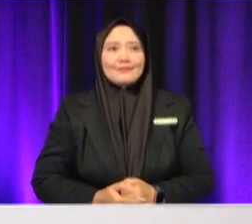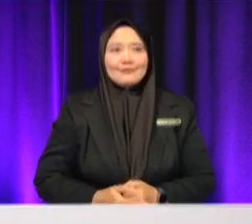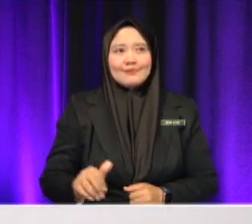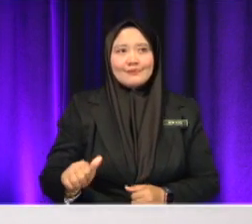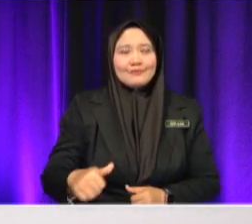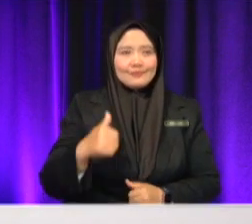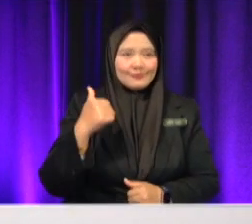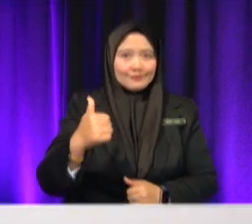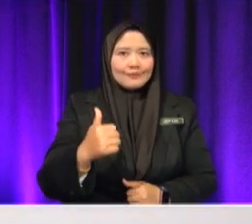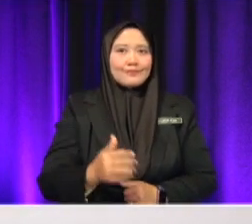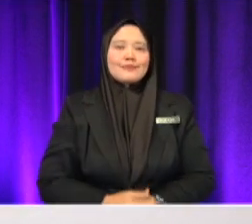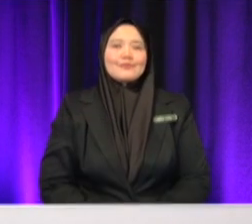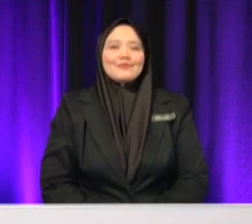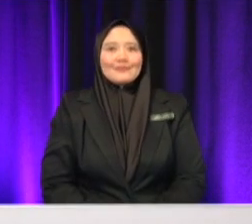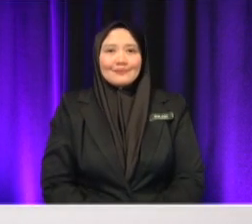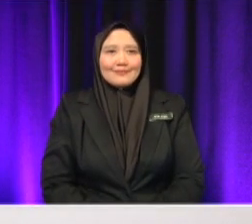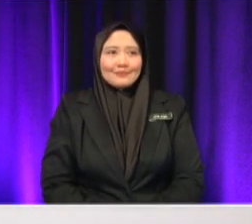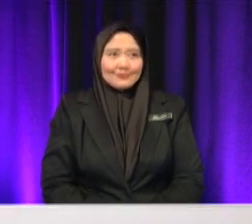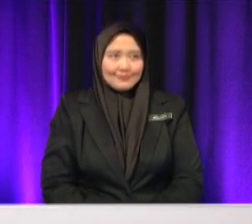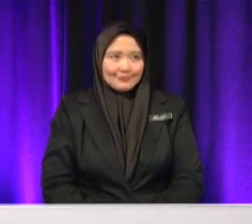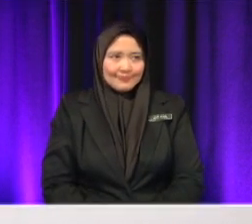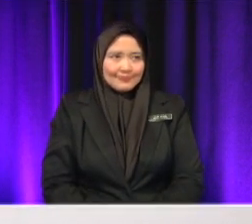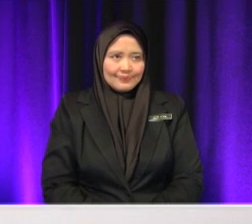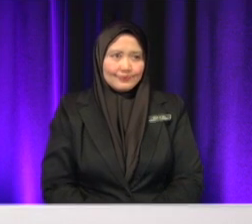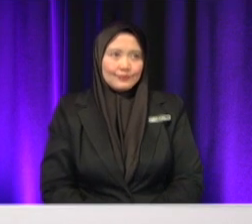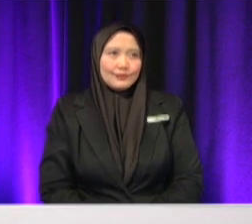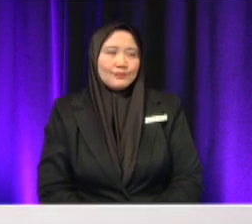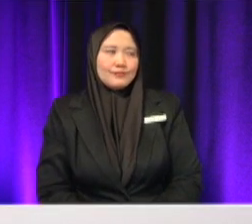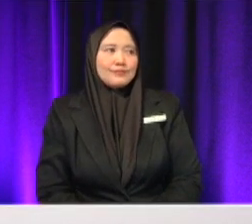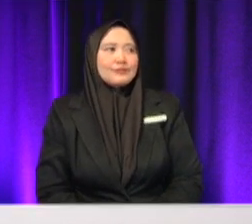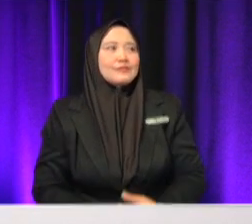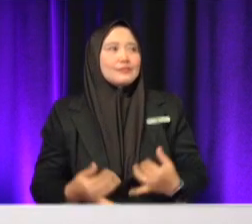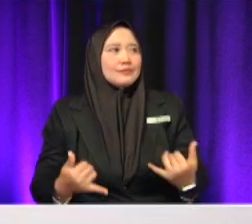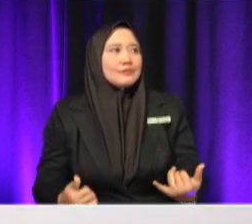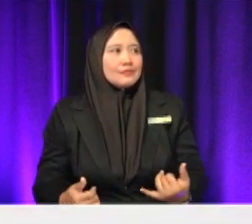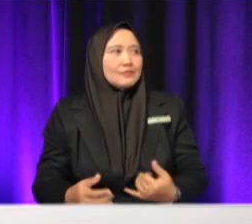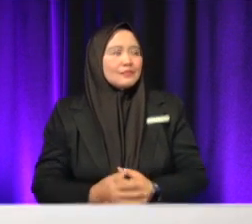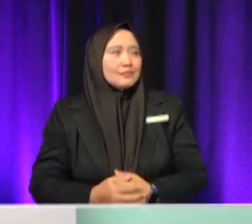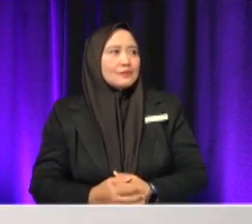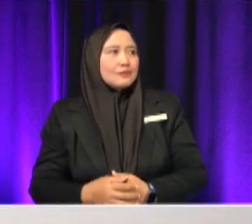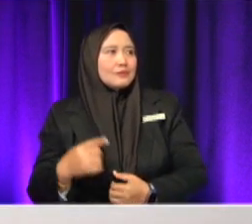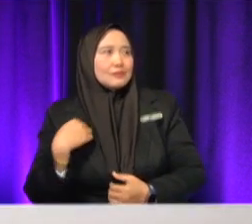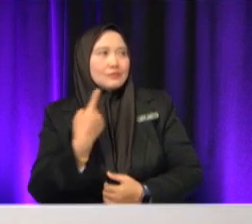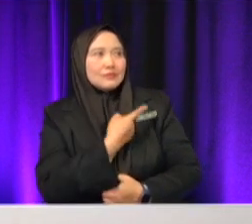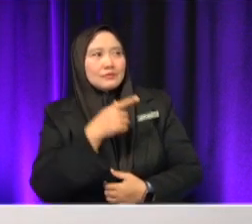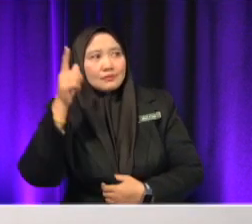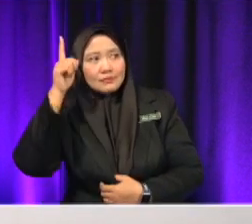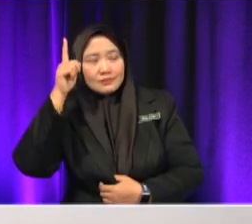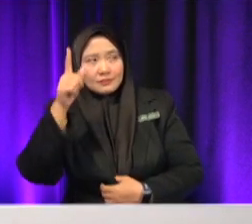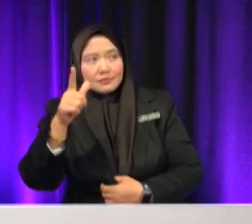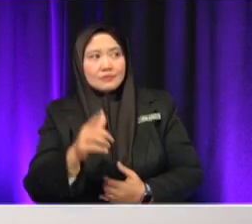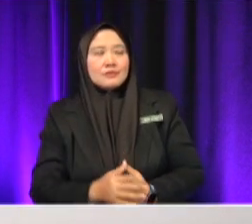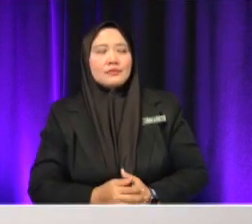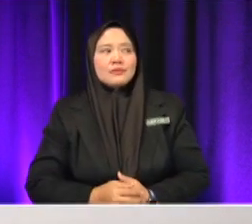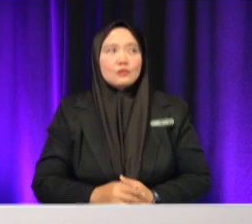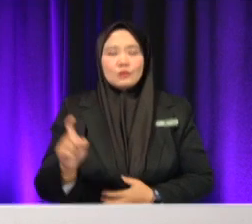Okay, great. All right, teacher, let's go. Okay, so now let's have a look. We have this first question over here. So viewers